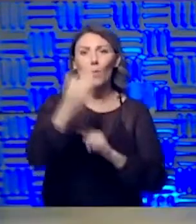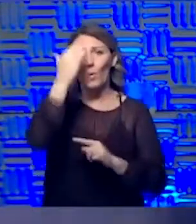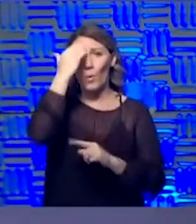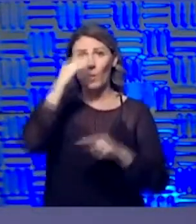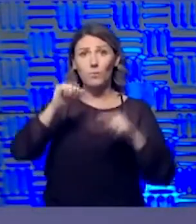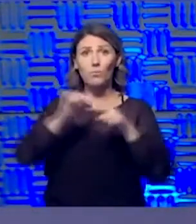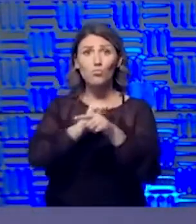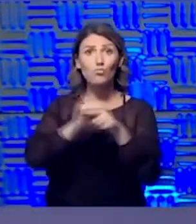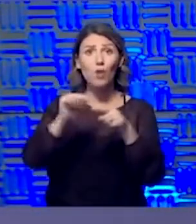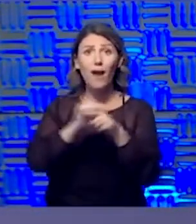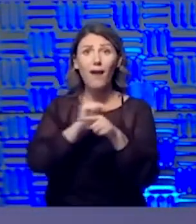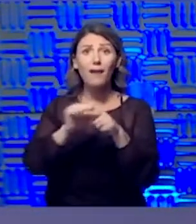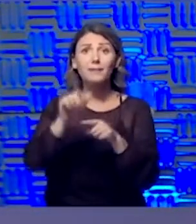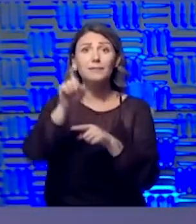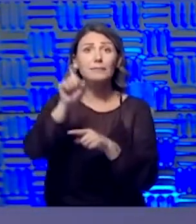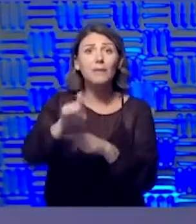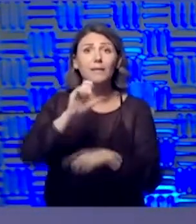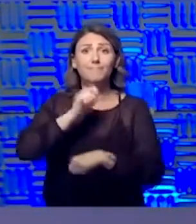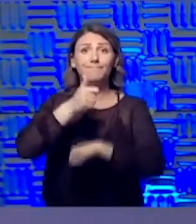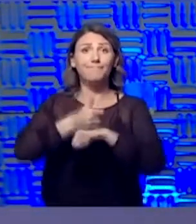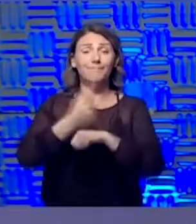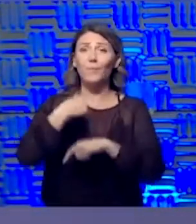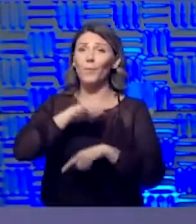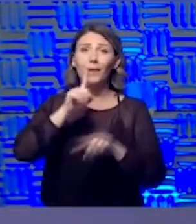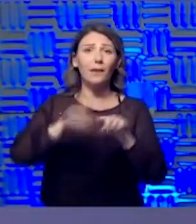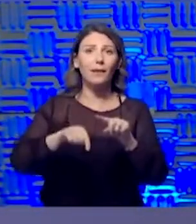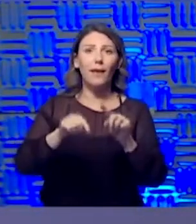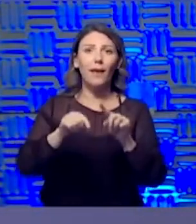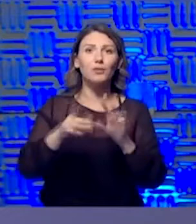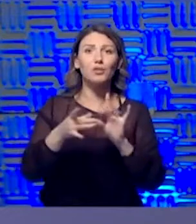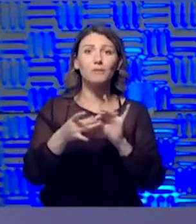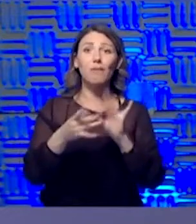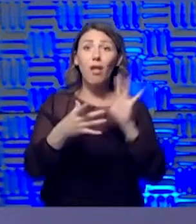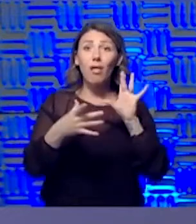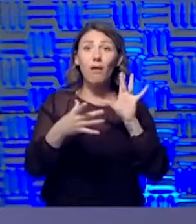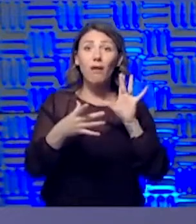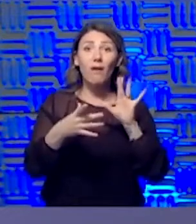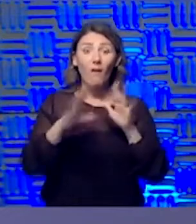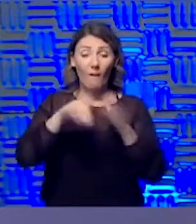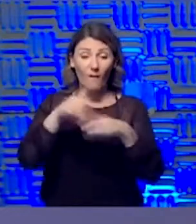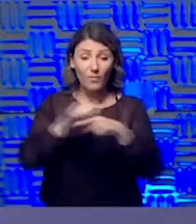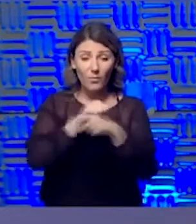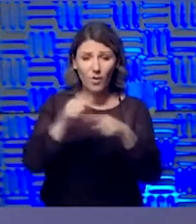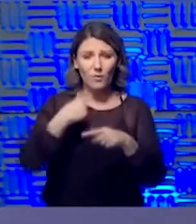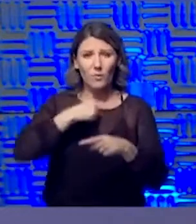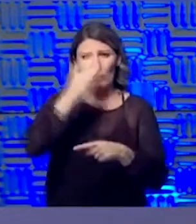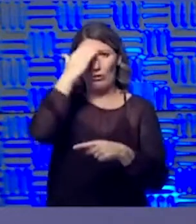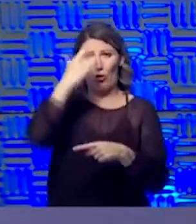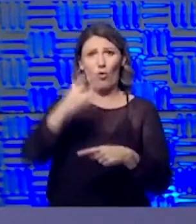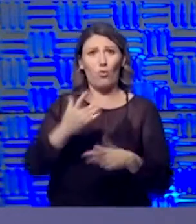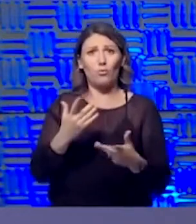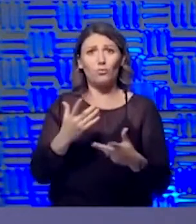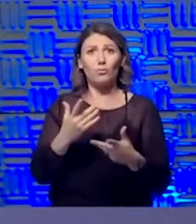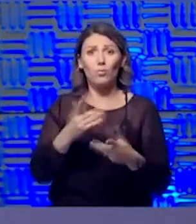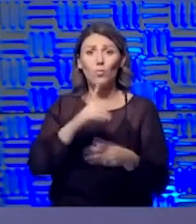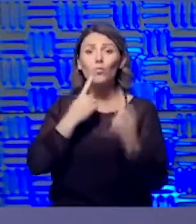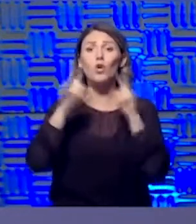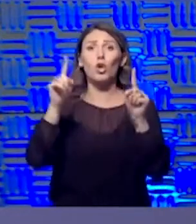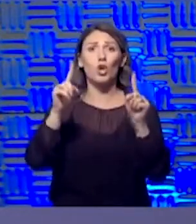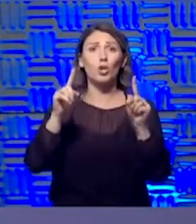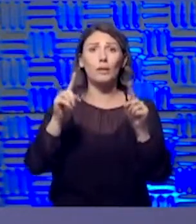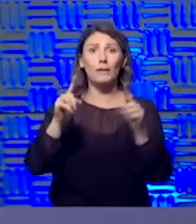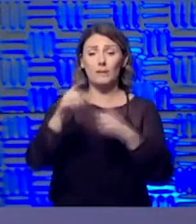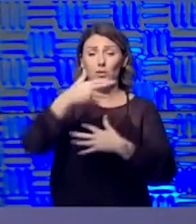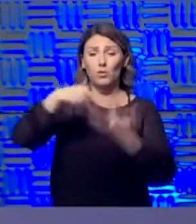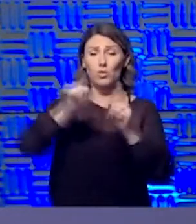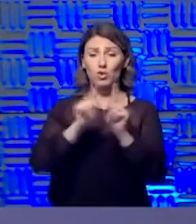practices have to be in place. We can't let up on the practices that we know have really worked. That social distancing and making